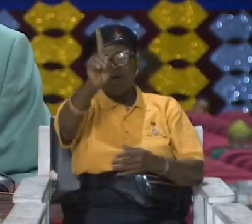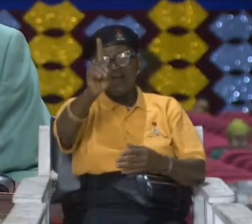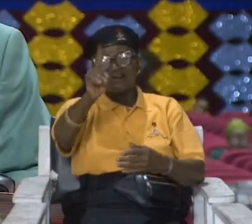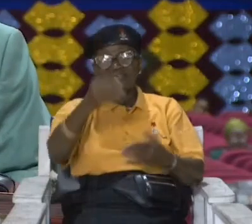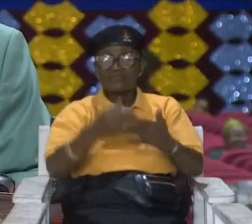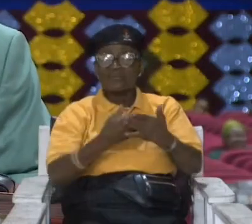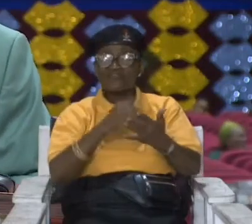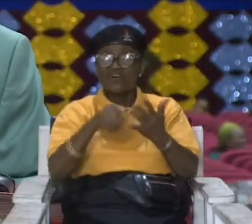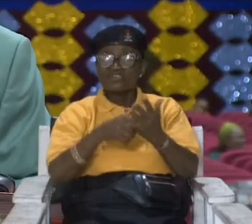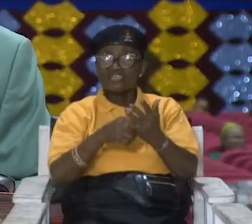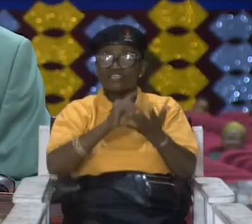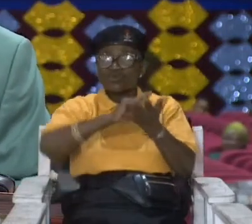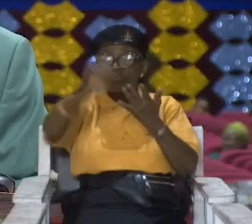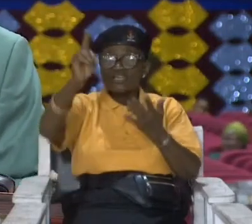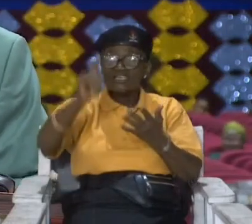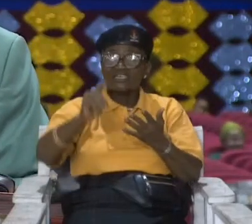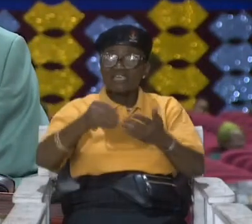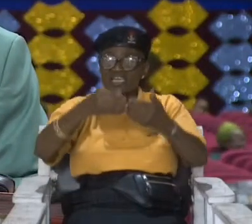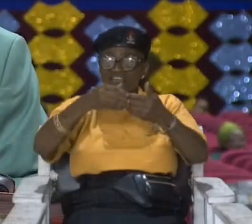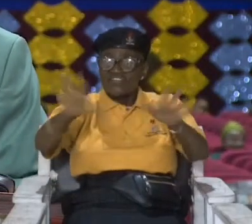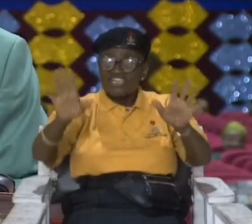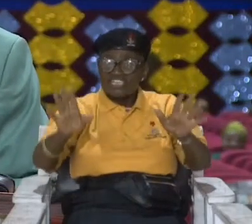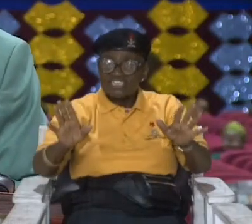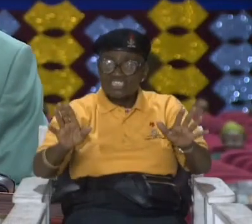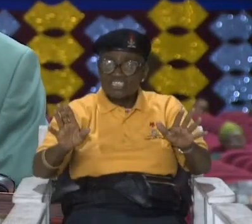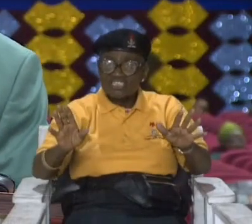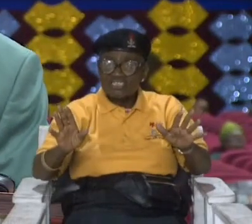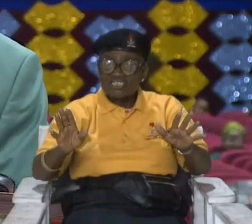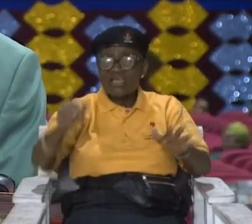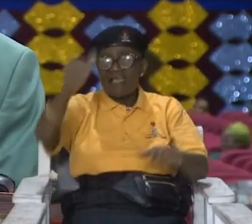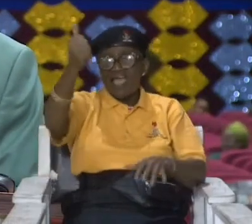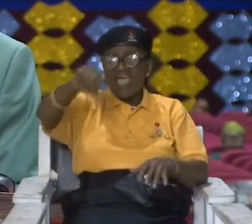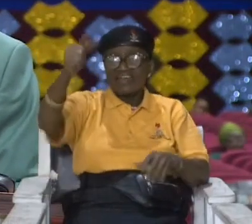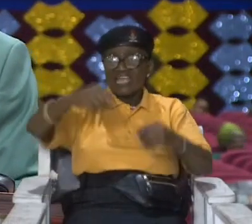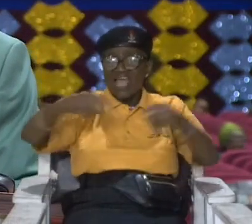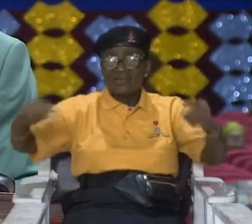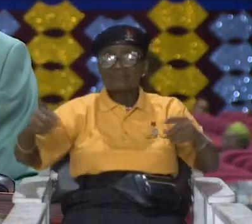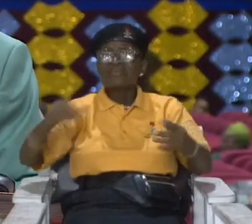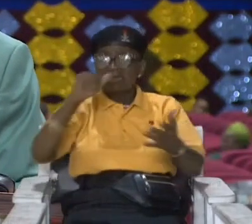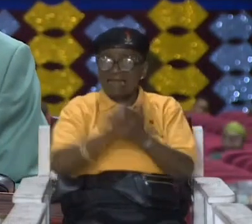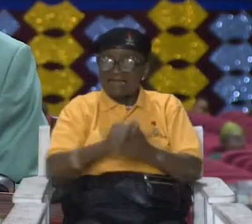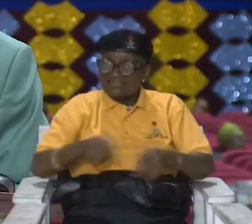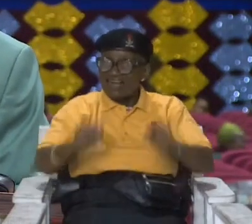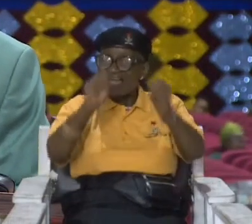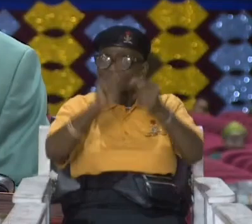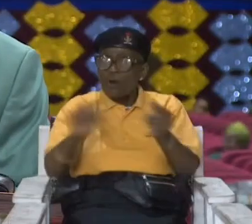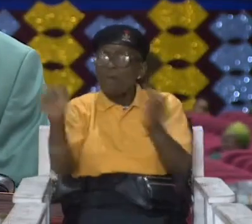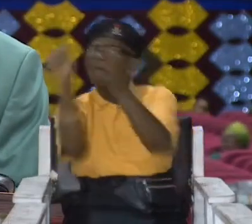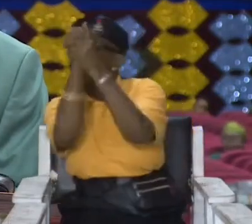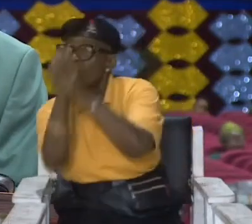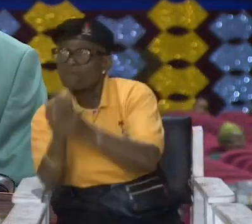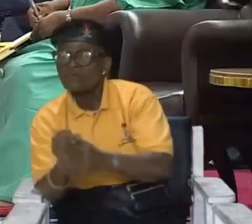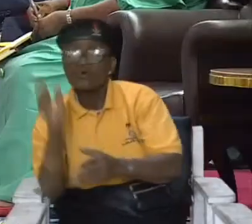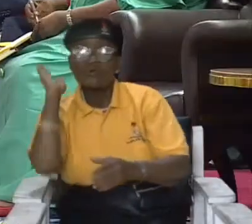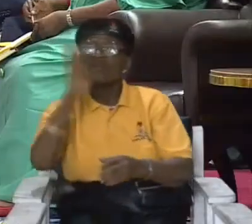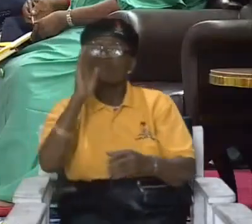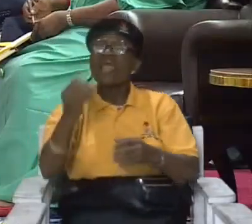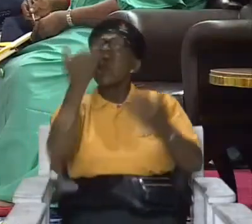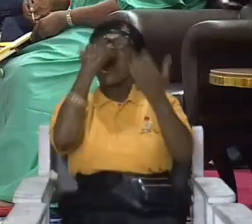Before this week is over, any enemy that is trying to arrest you will be consumed by